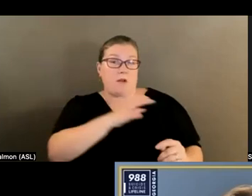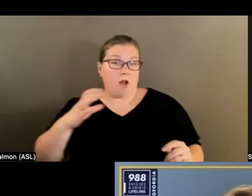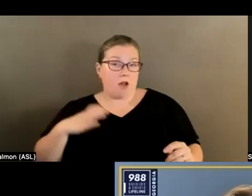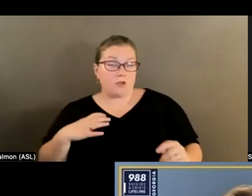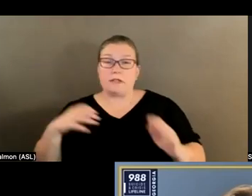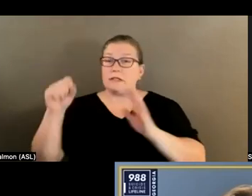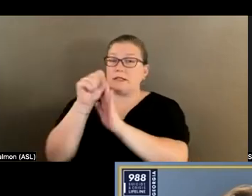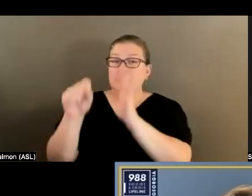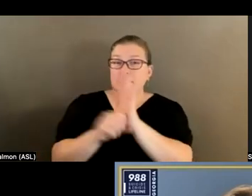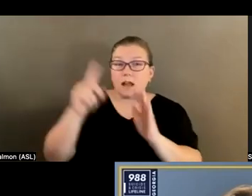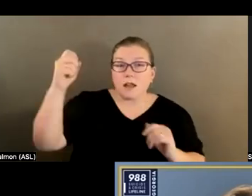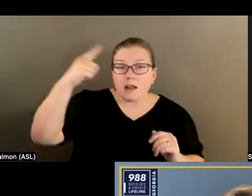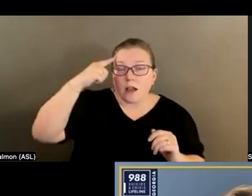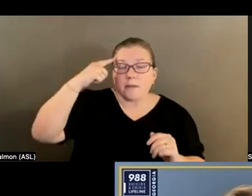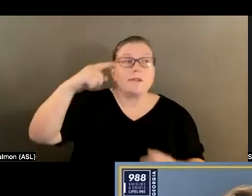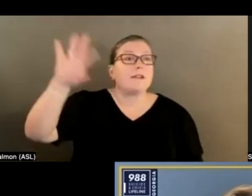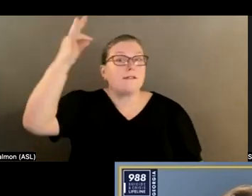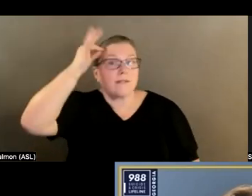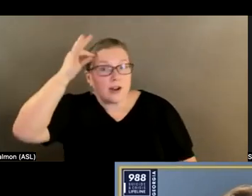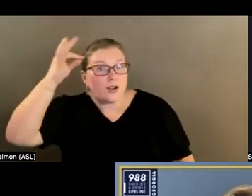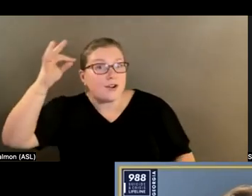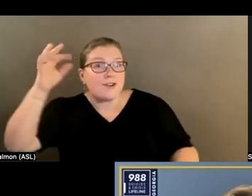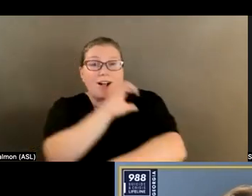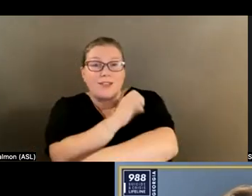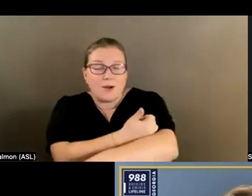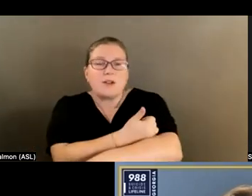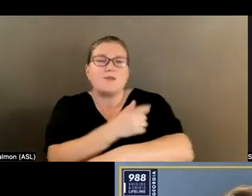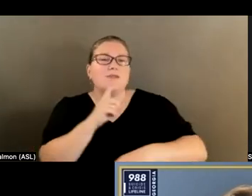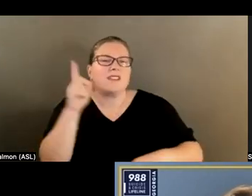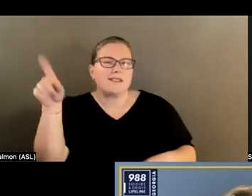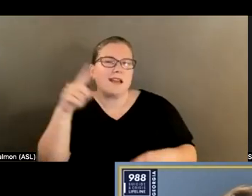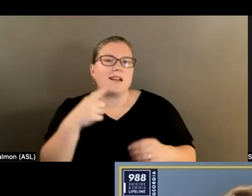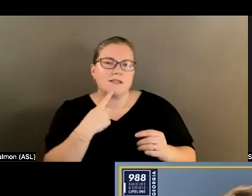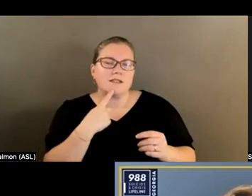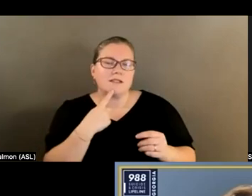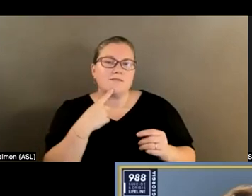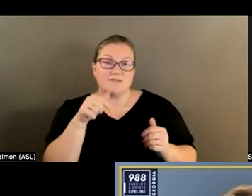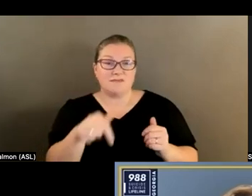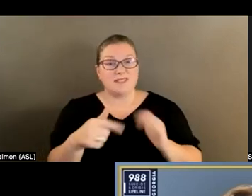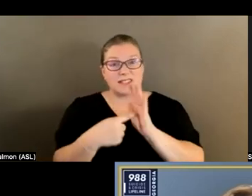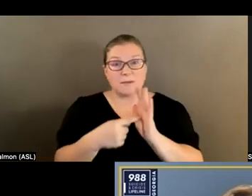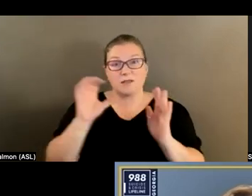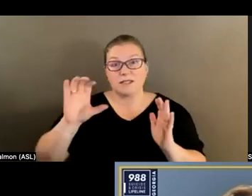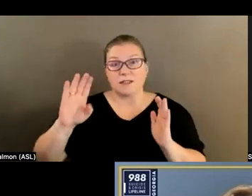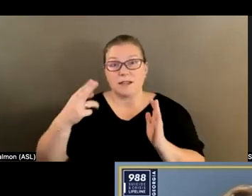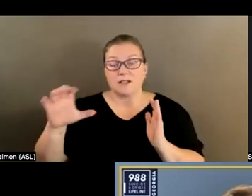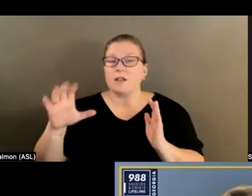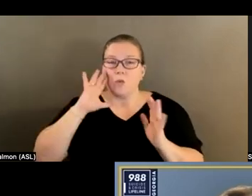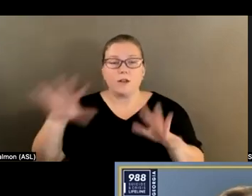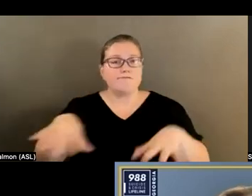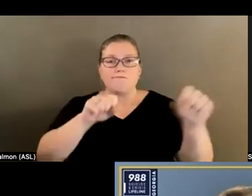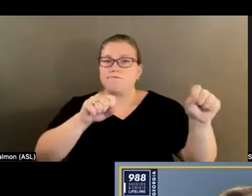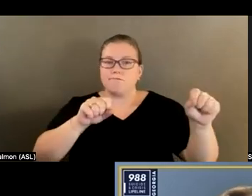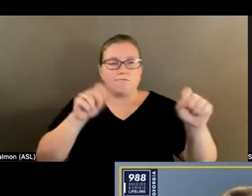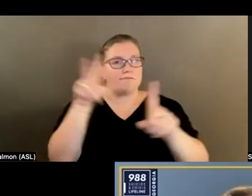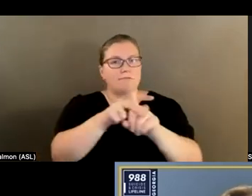authorities as well as the federal authorities is ultimately this is a model that is going to be adopted